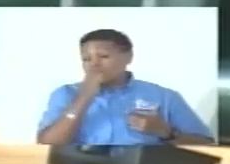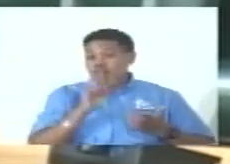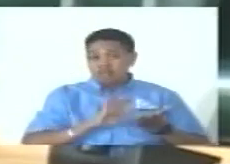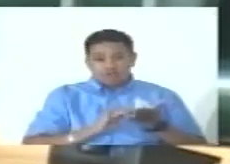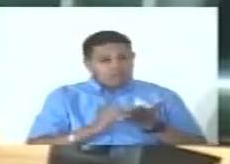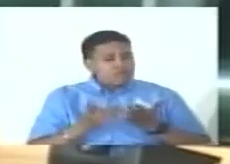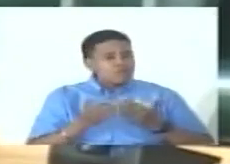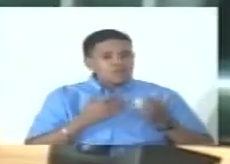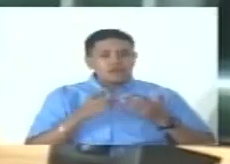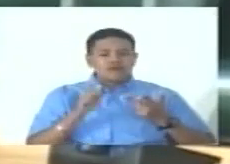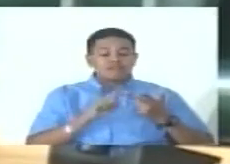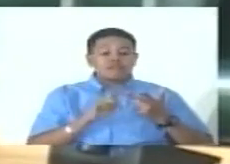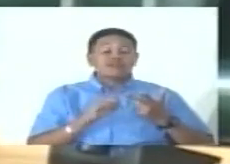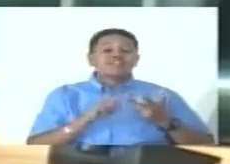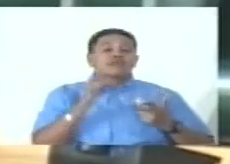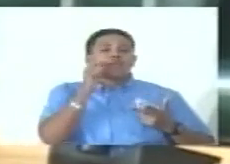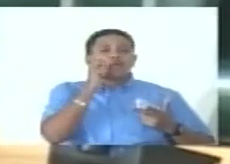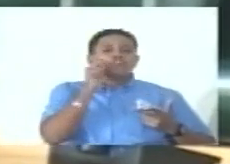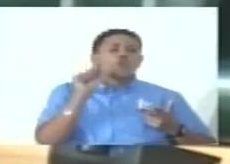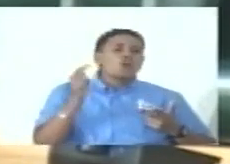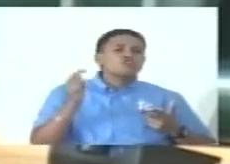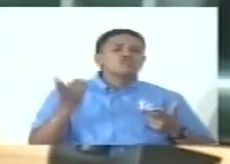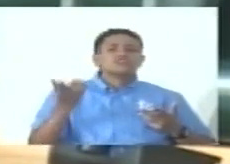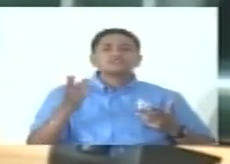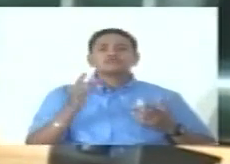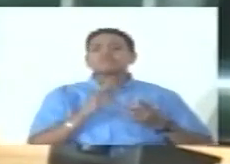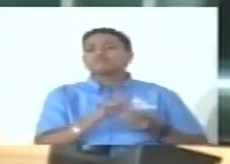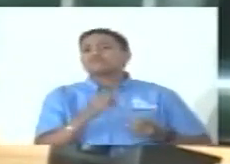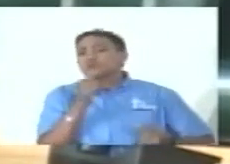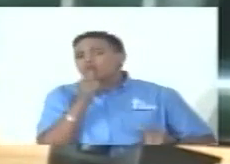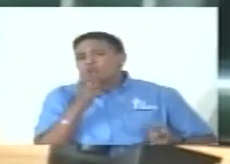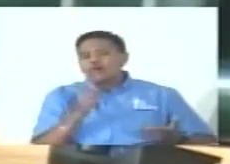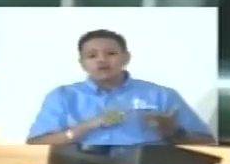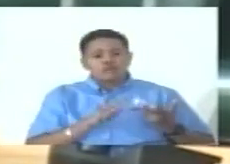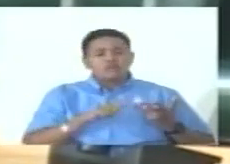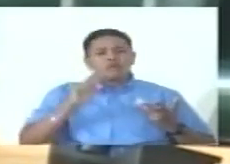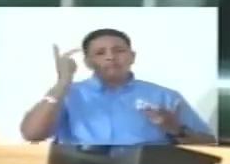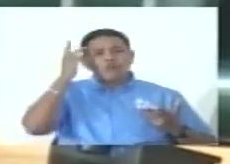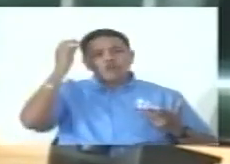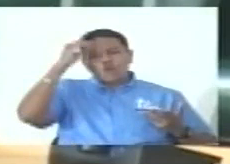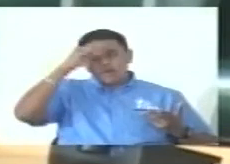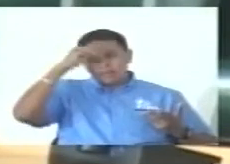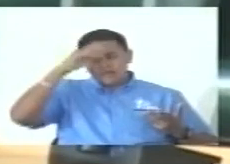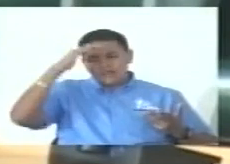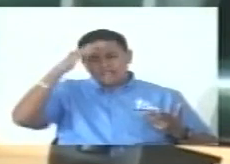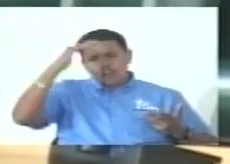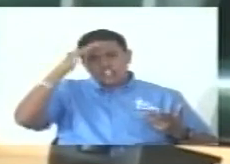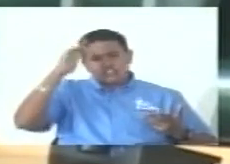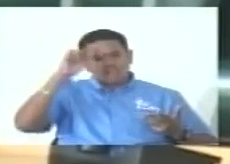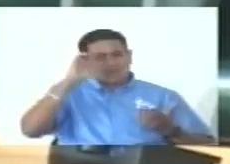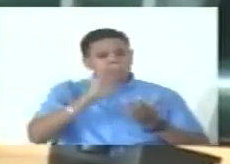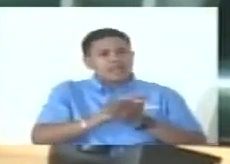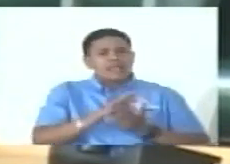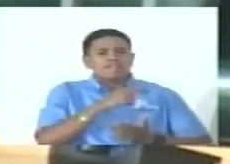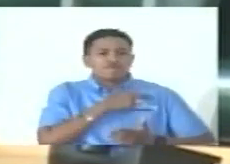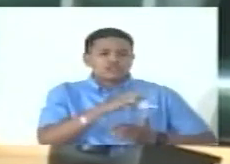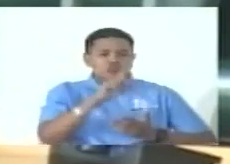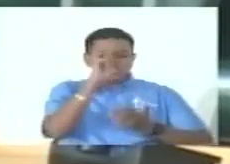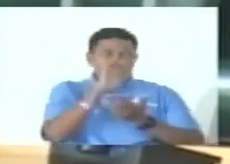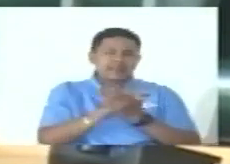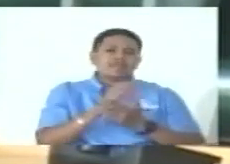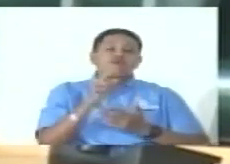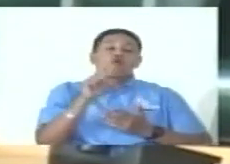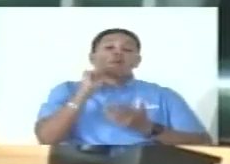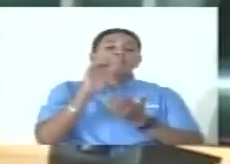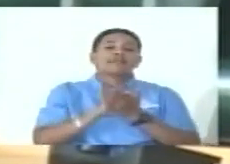ethnic origin, C, political opinions, philosophical beliefs, religious beliefs, or the